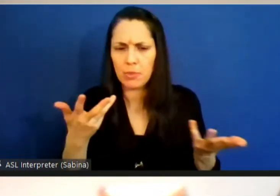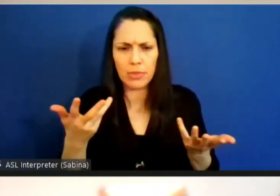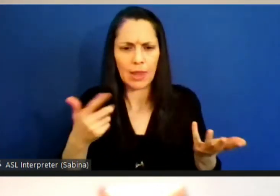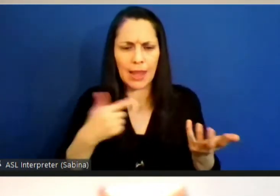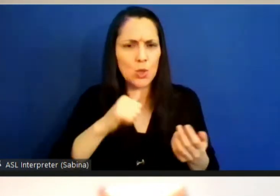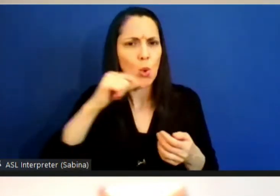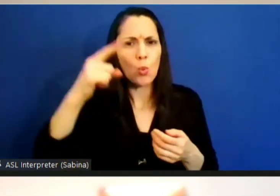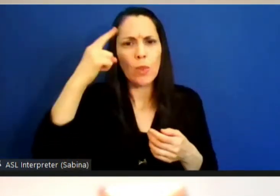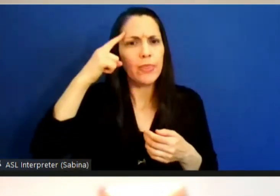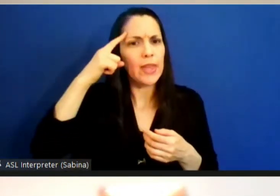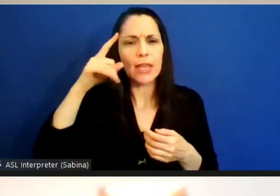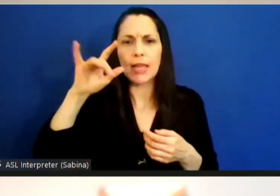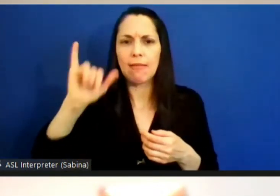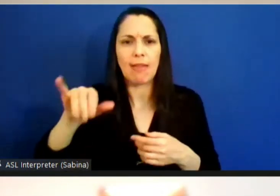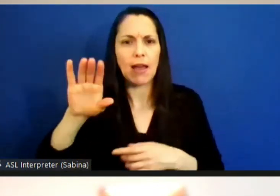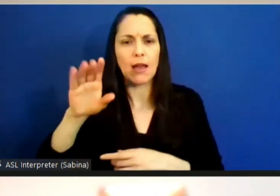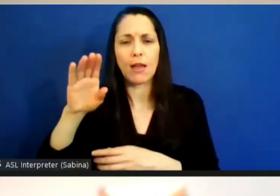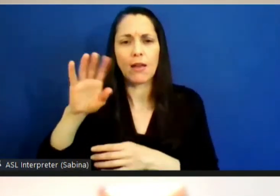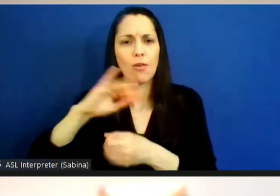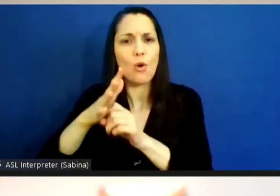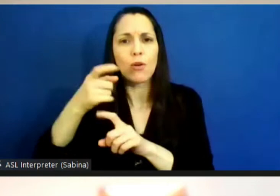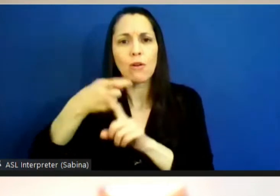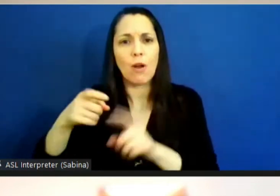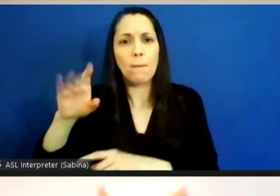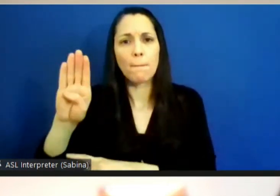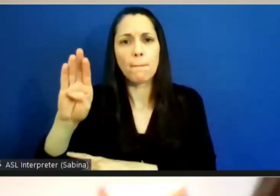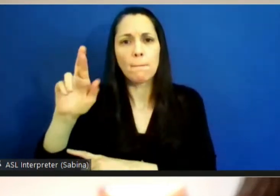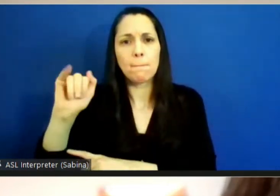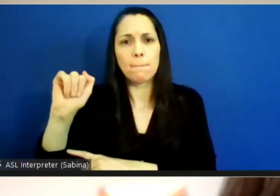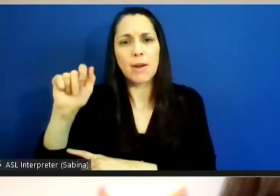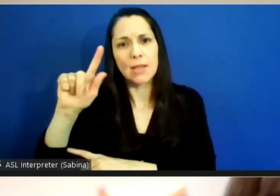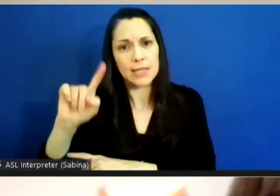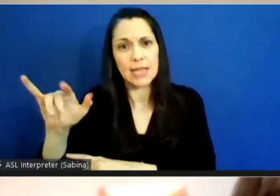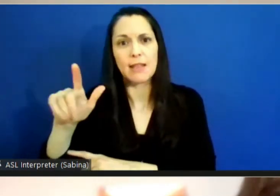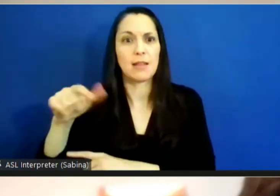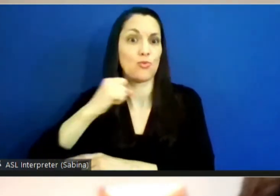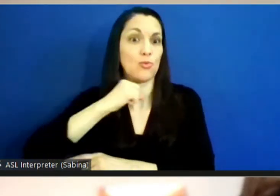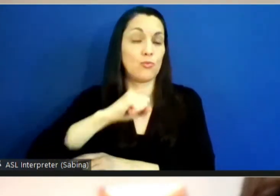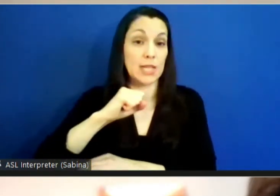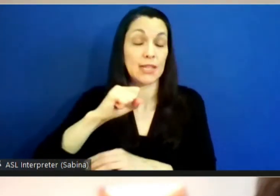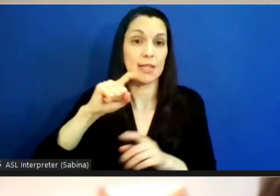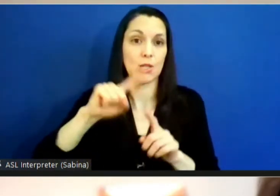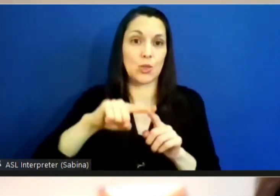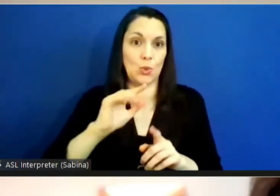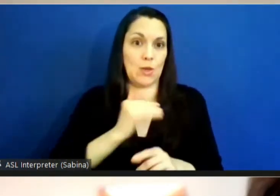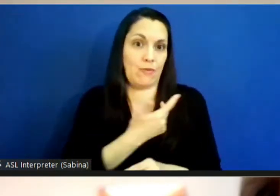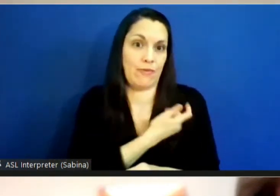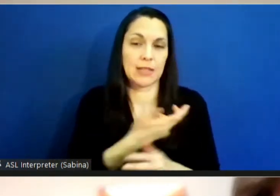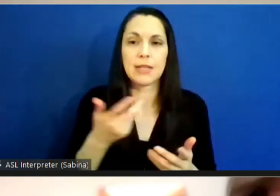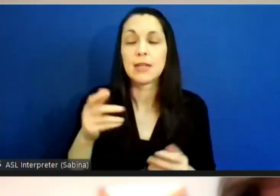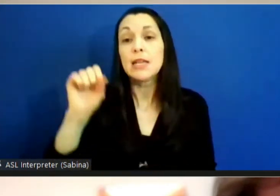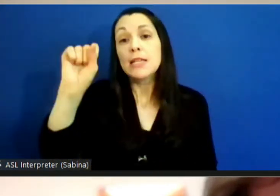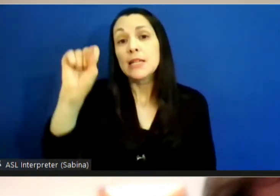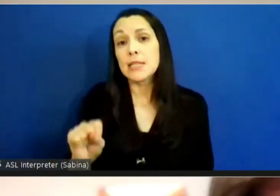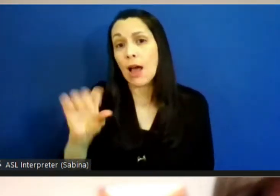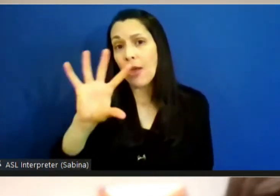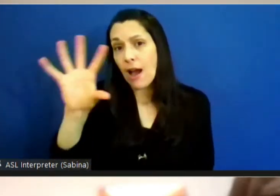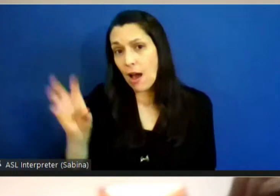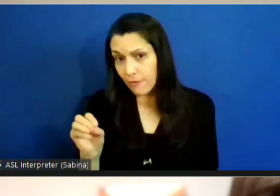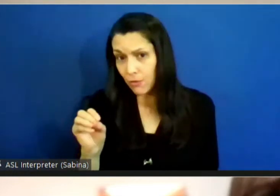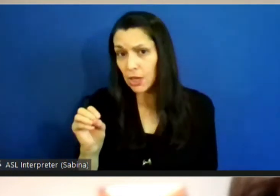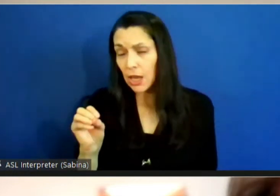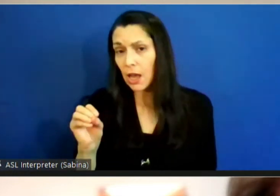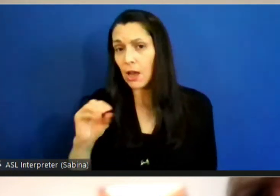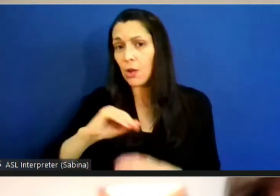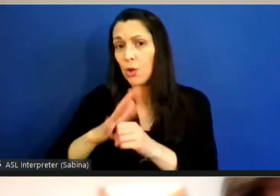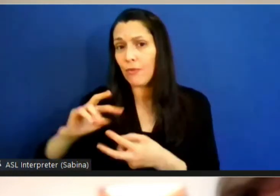the current vaccines that we have. The South African variant is